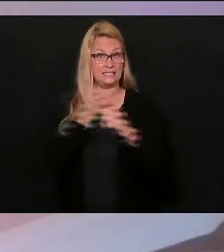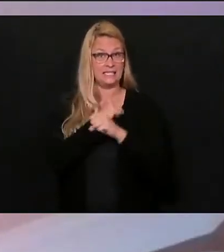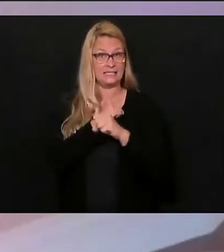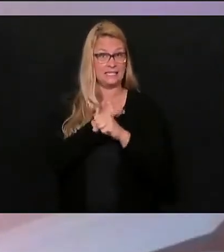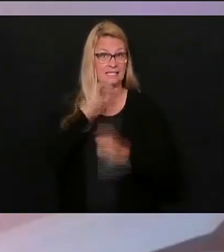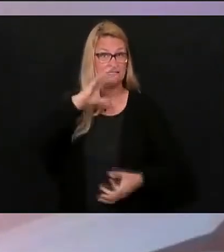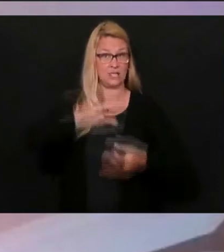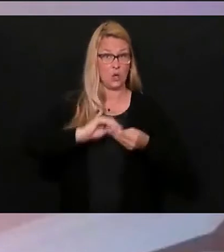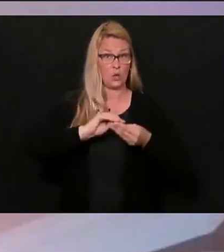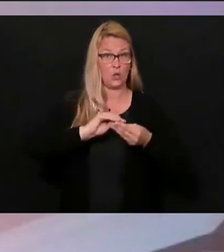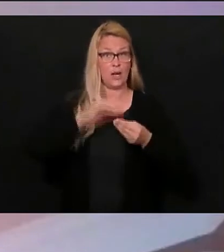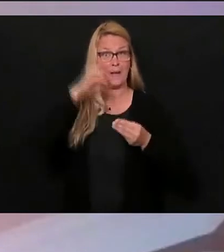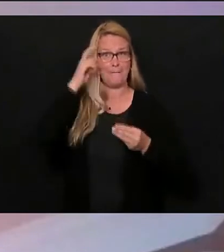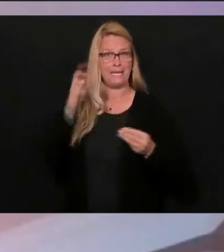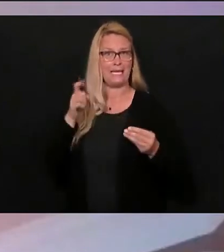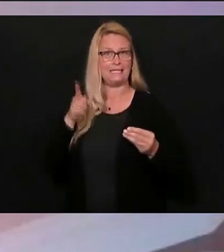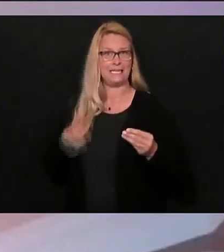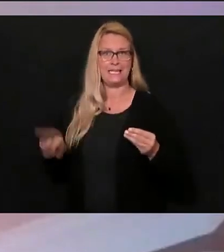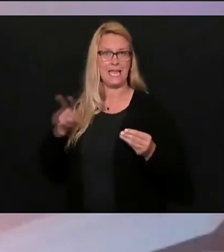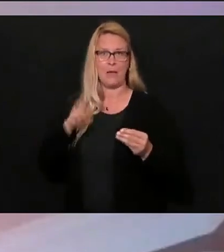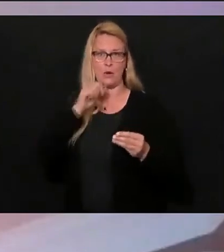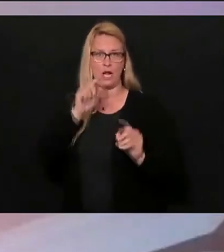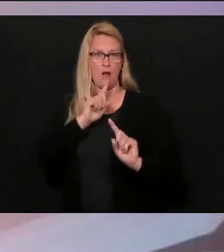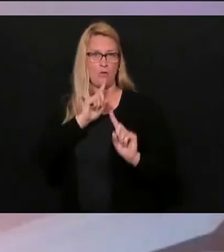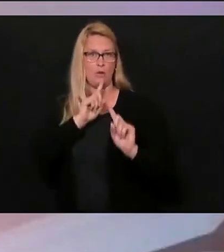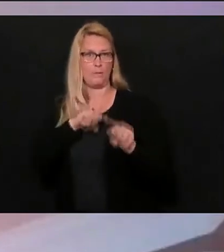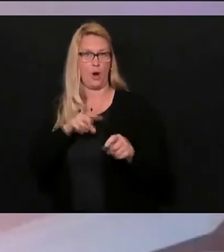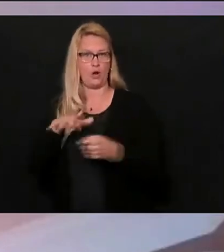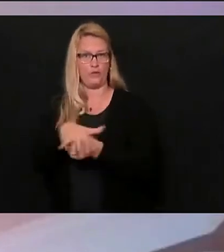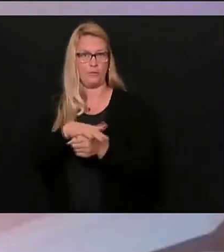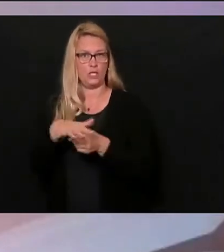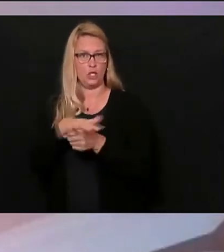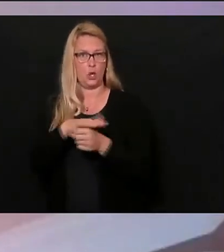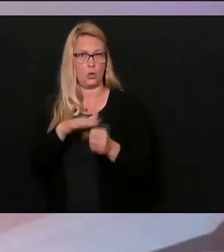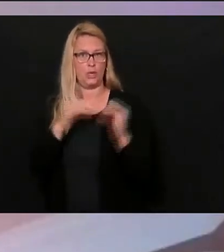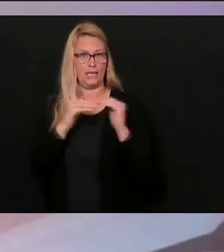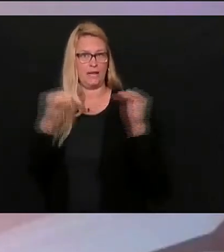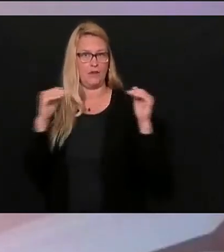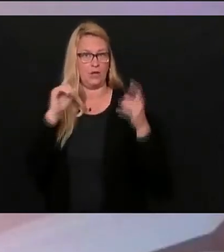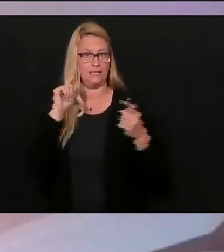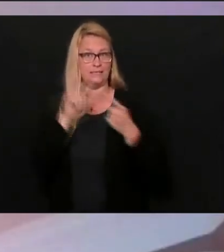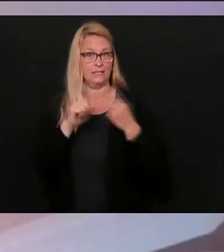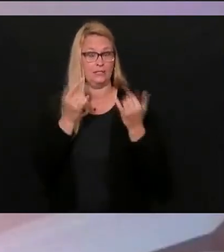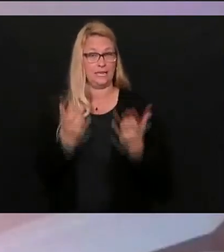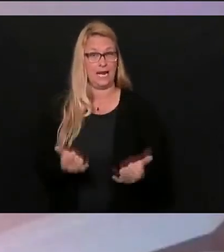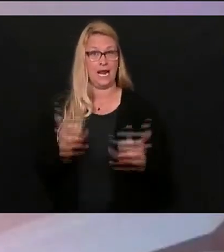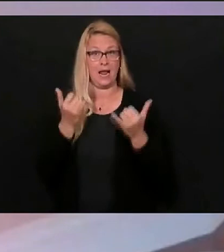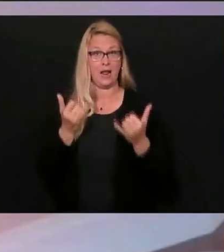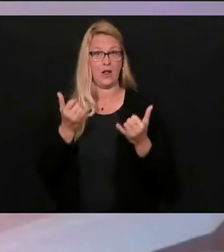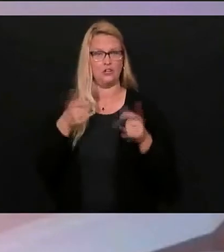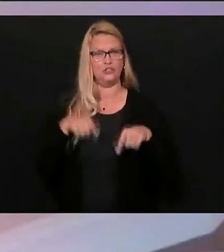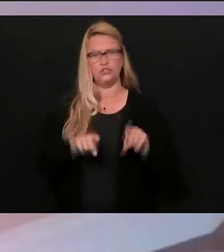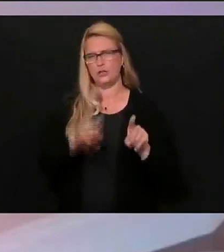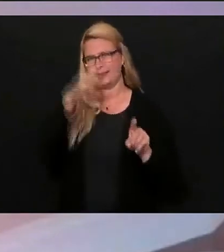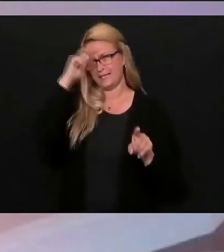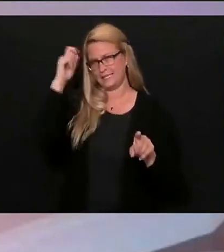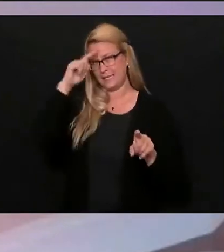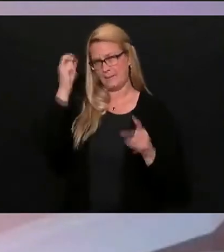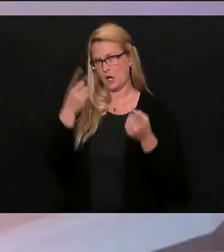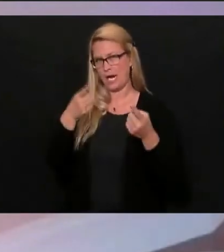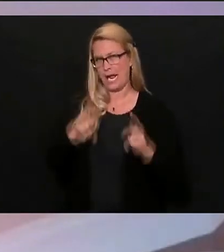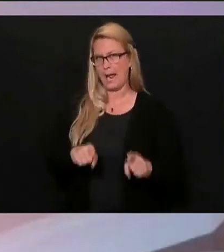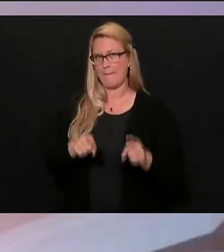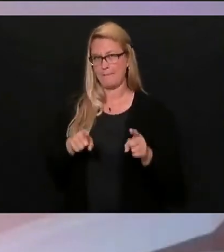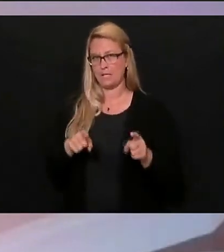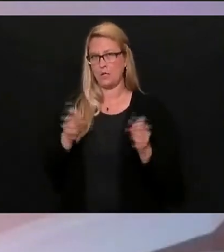time because they had not been reported up from the local level until now. Over the summer, a similar situation arose with